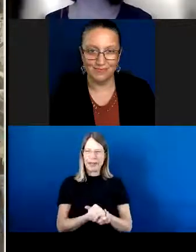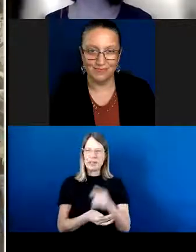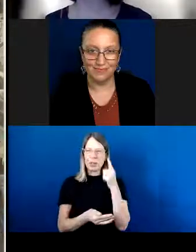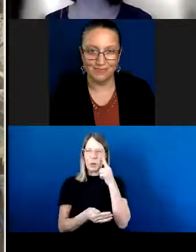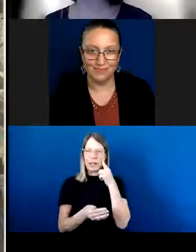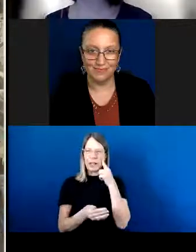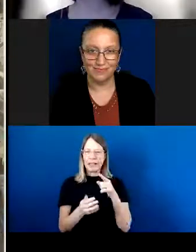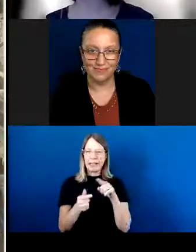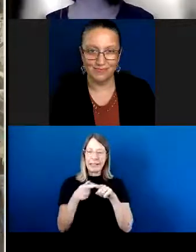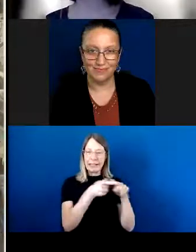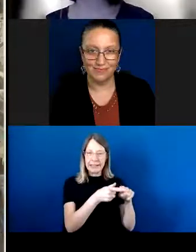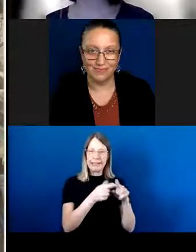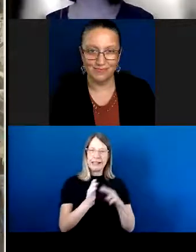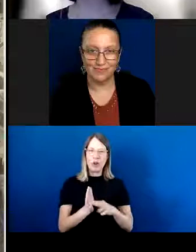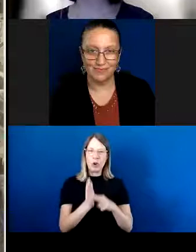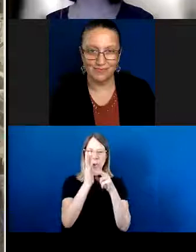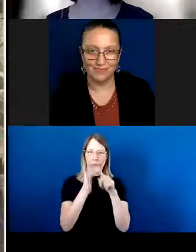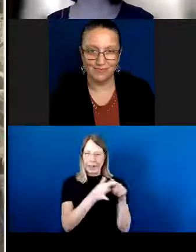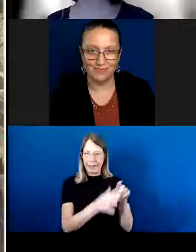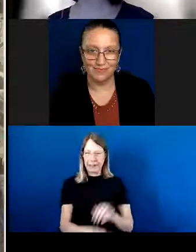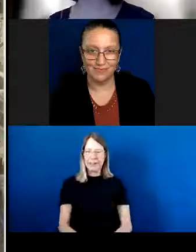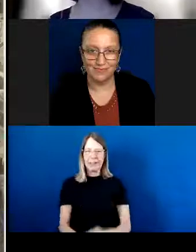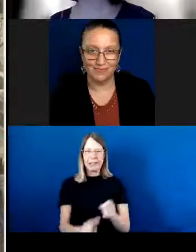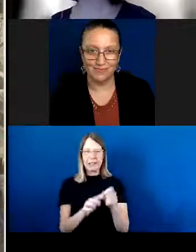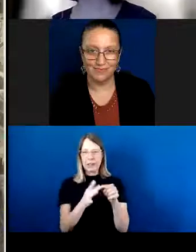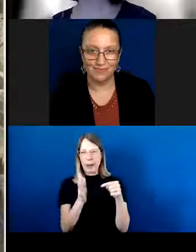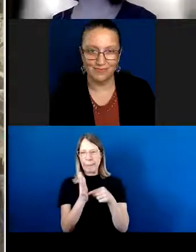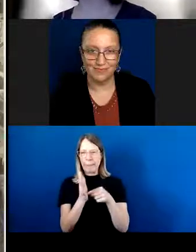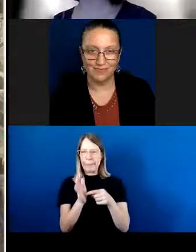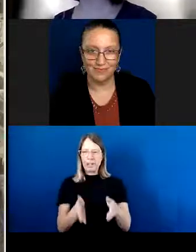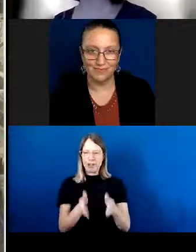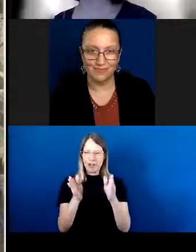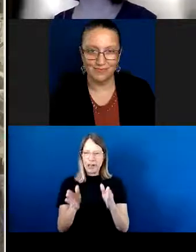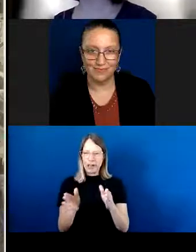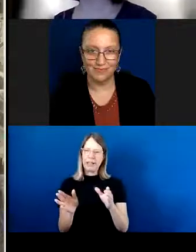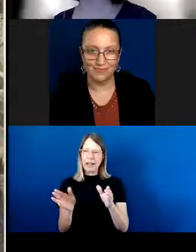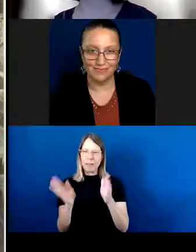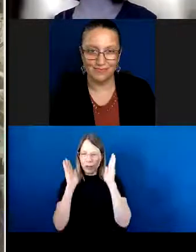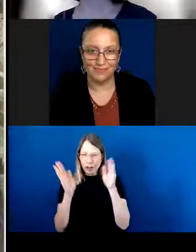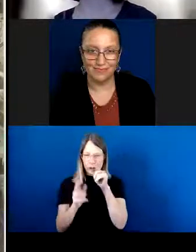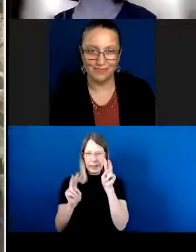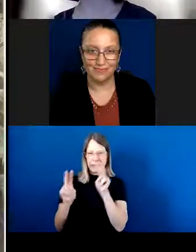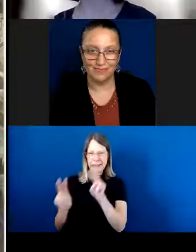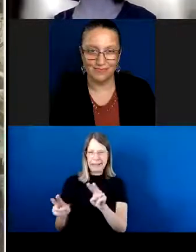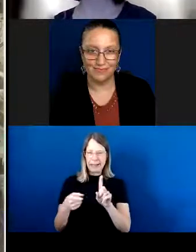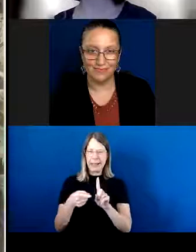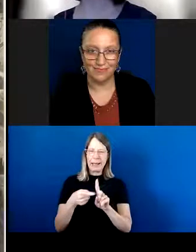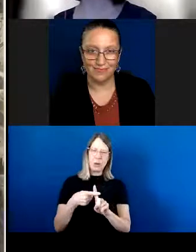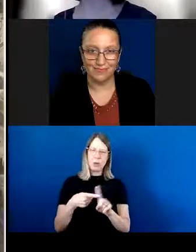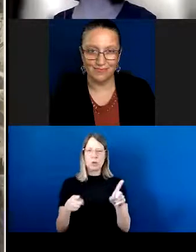Hyde Park. The Pitt Street Congregational Church can be seen along with Sydney Grammar School and the Australian Museum on College